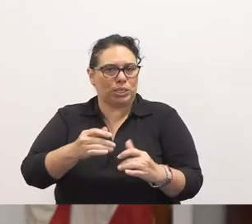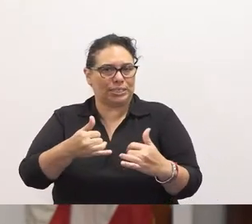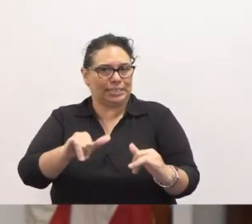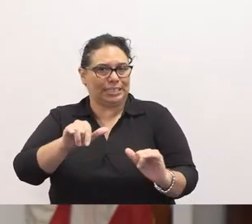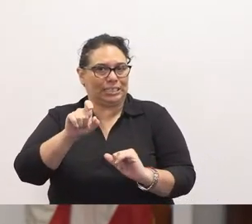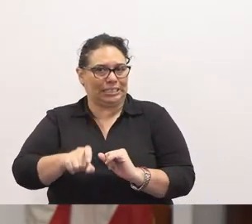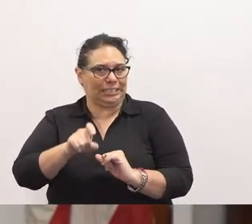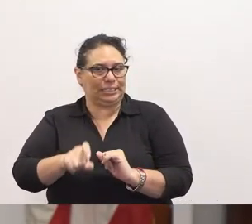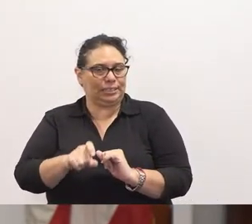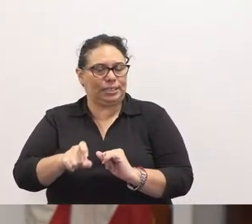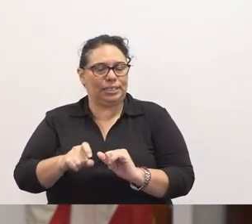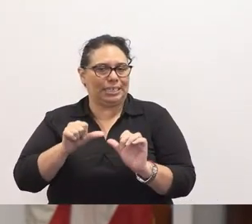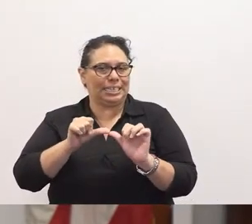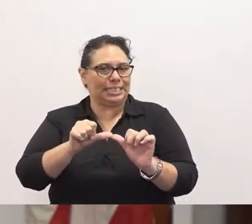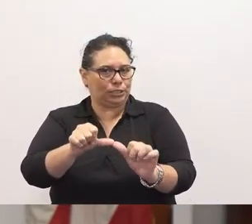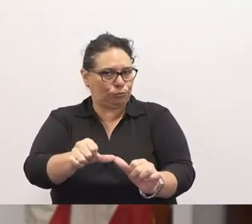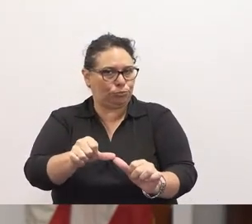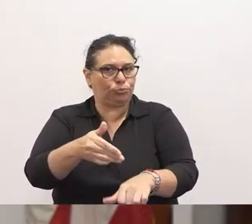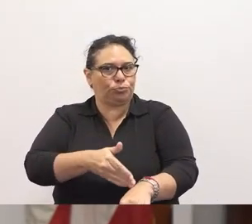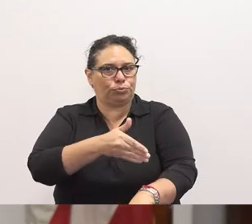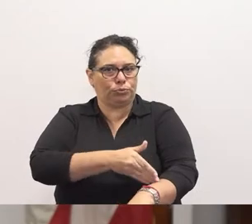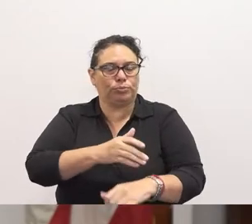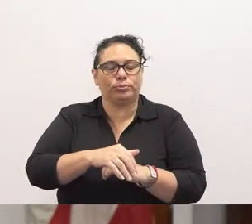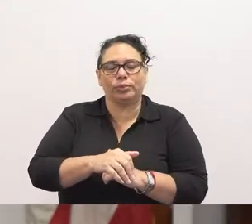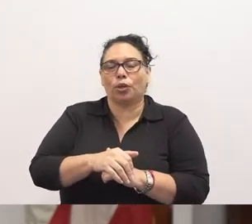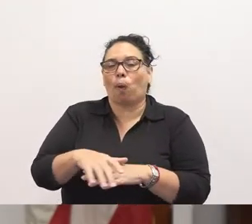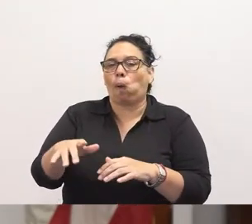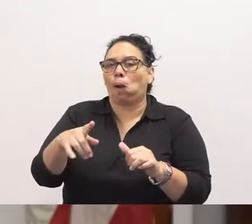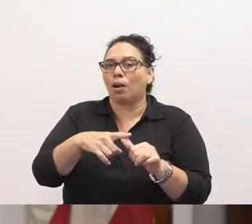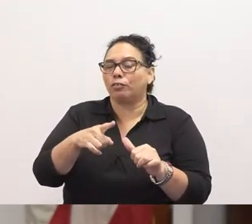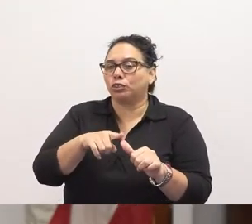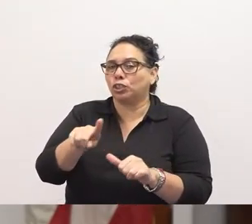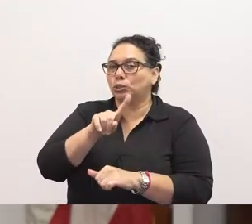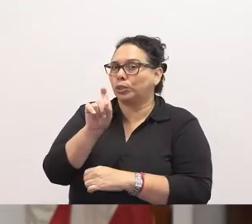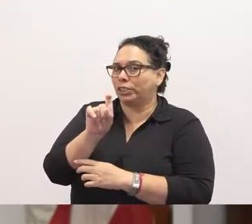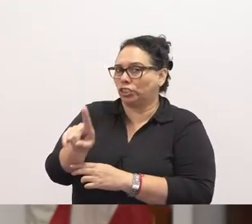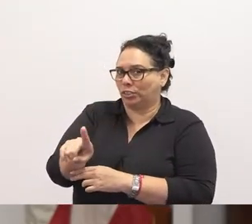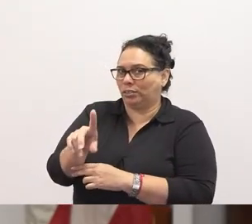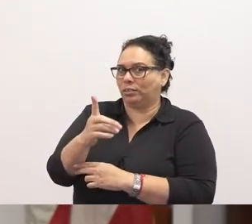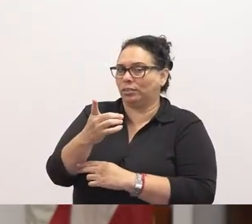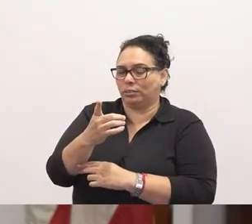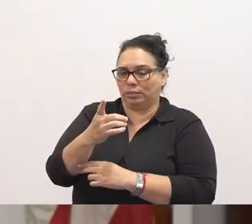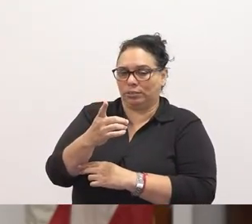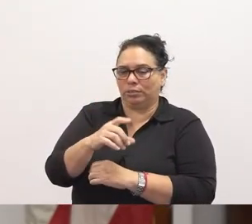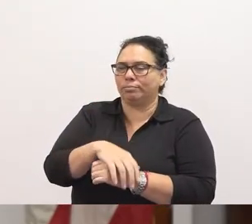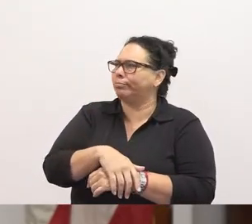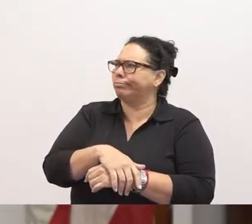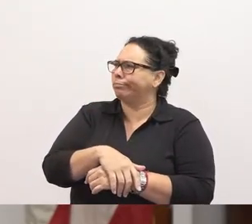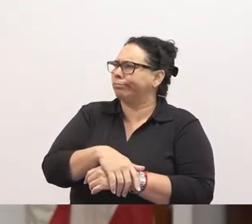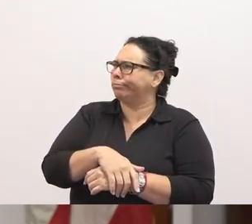to continue to improve. So my first question in relation to